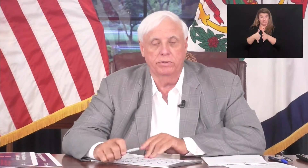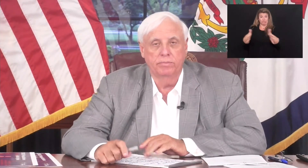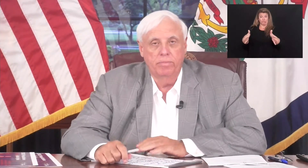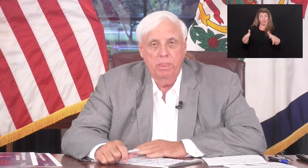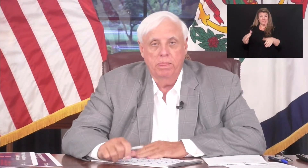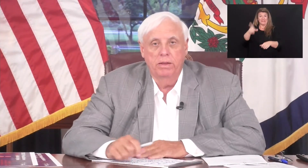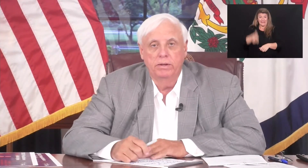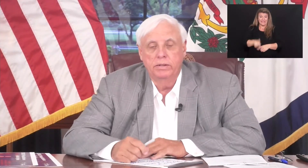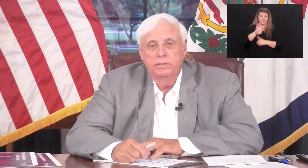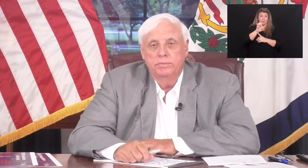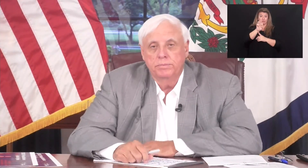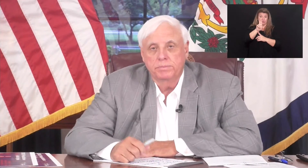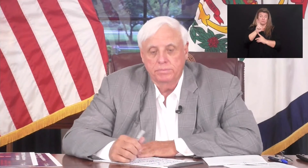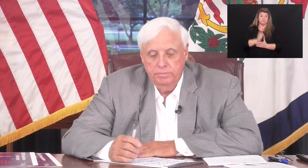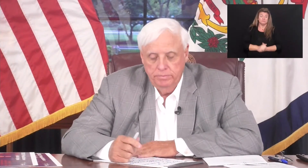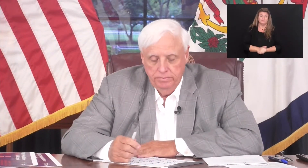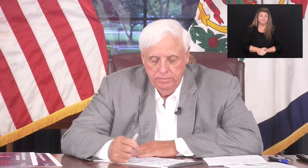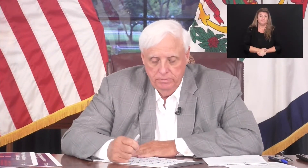booster.